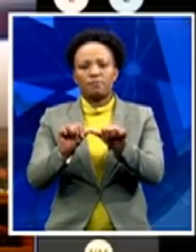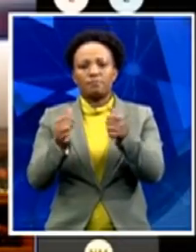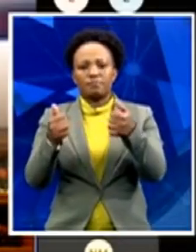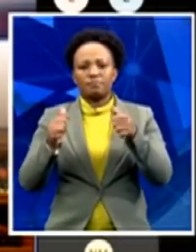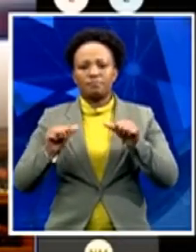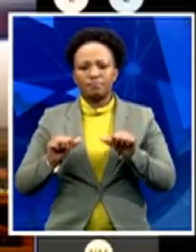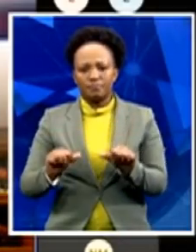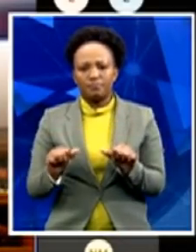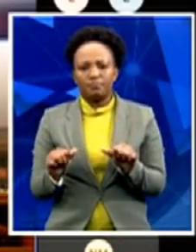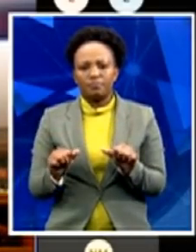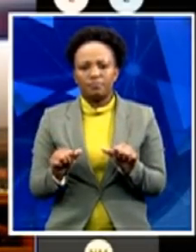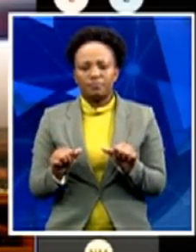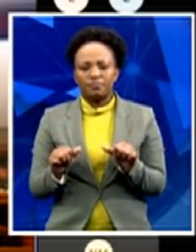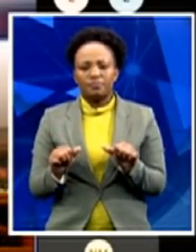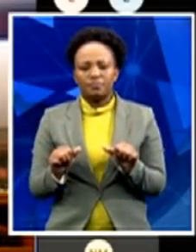question of urgency.